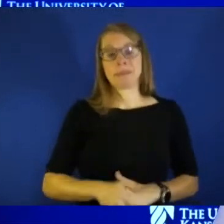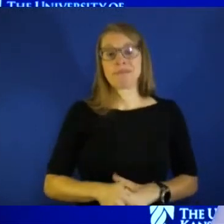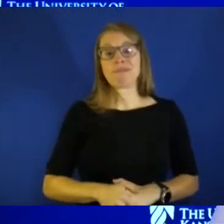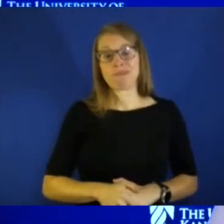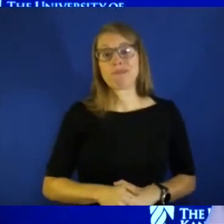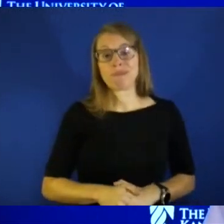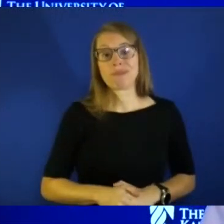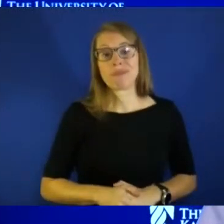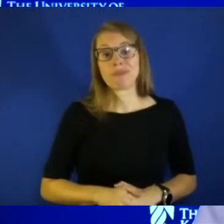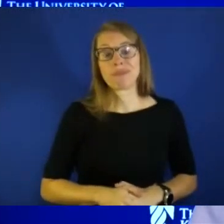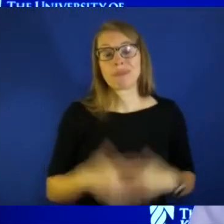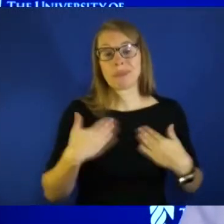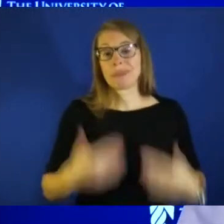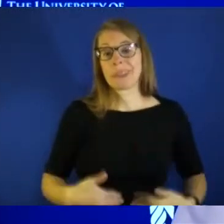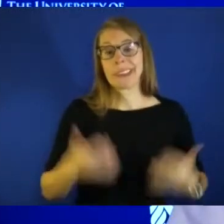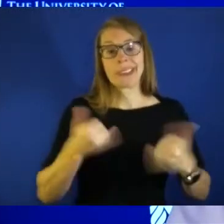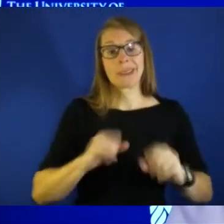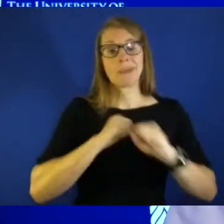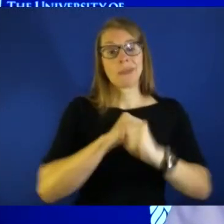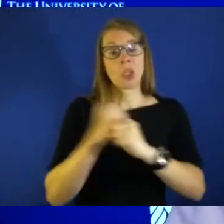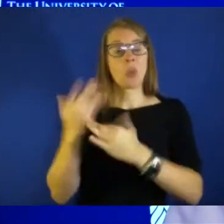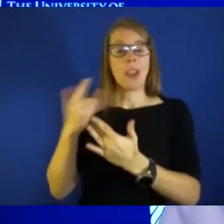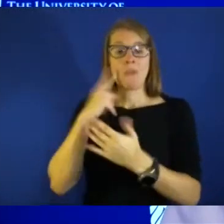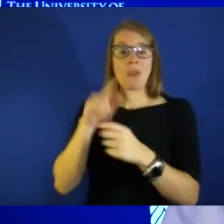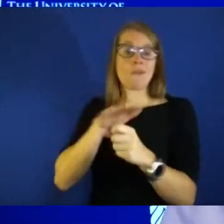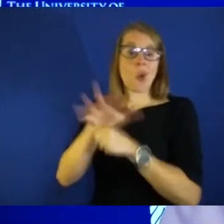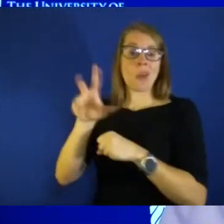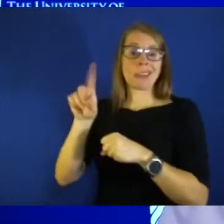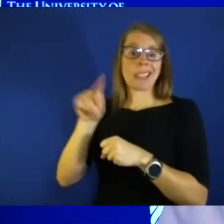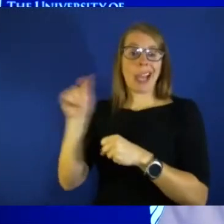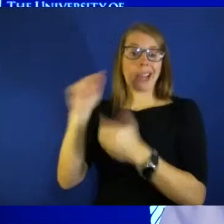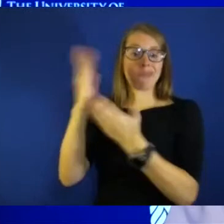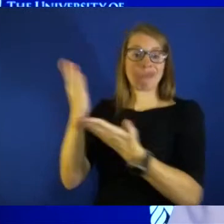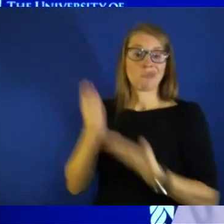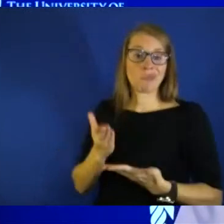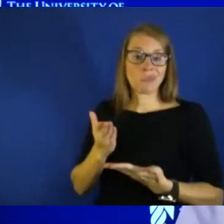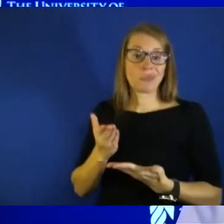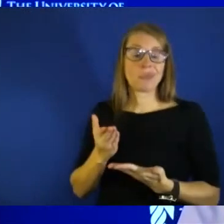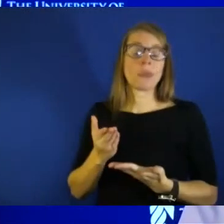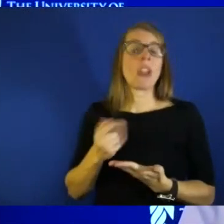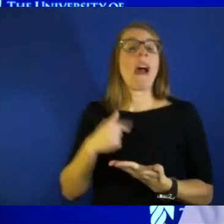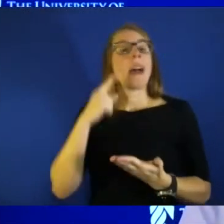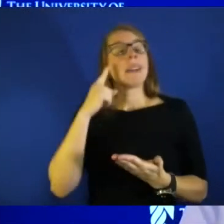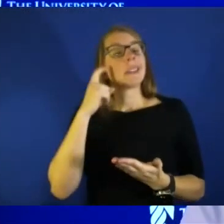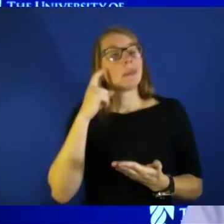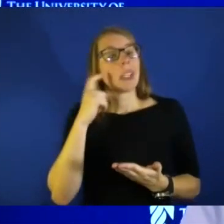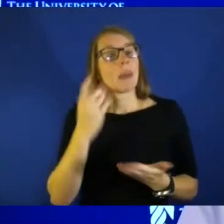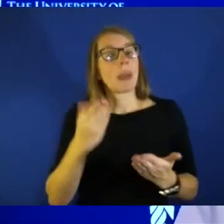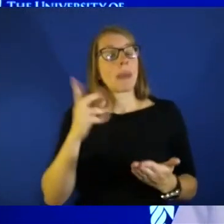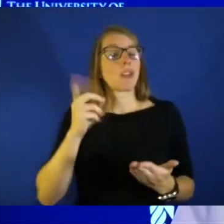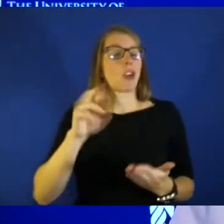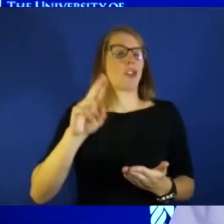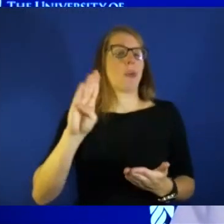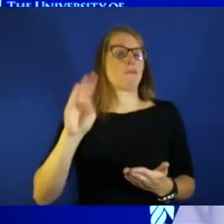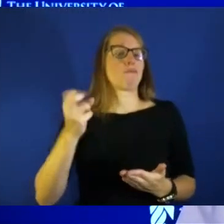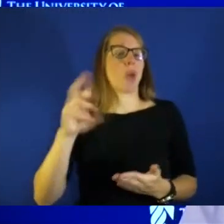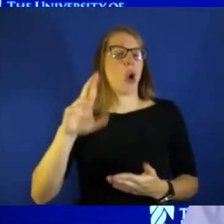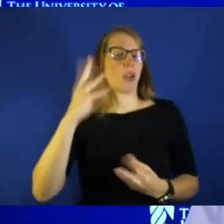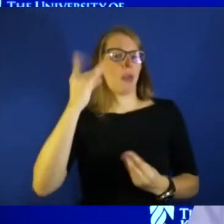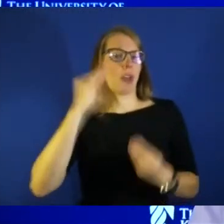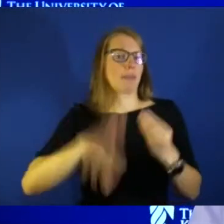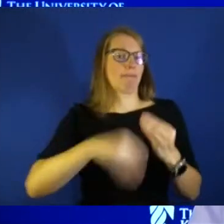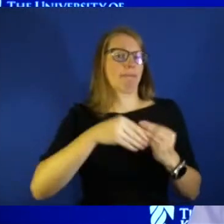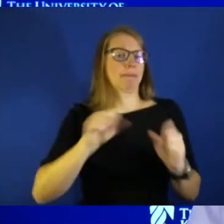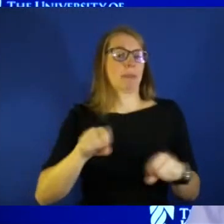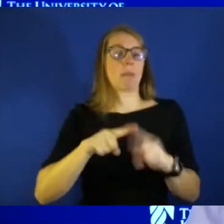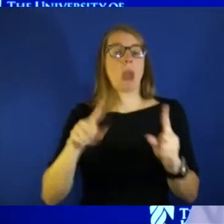to see what the full data is. And then, again, I suspect, and I don't know if Dr. Bahr has any thoughts about this, but we know